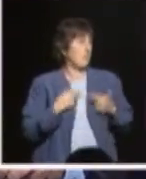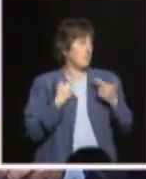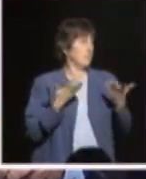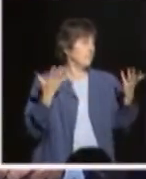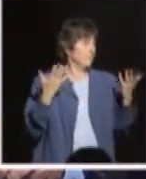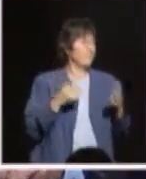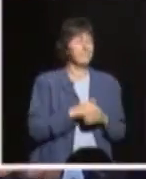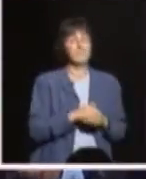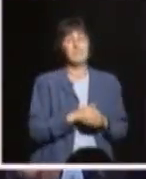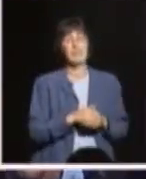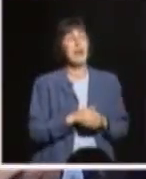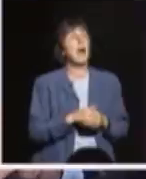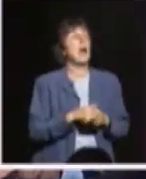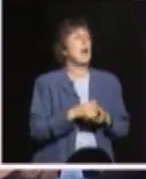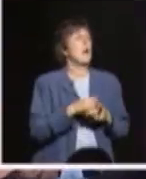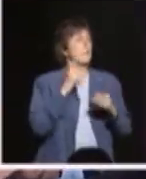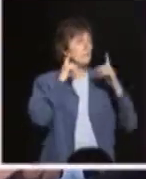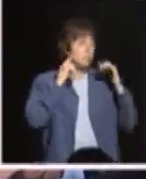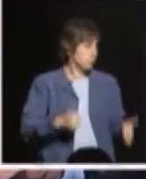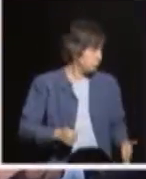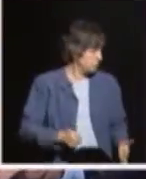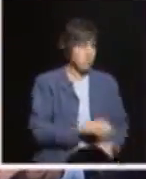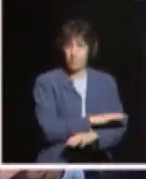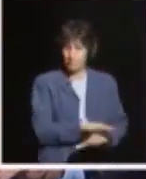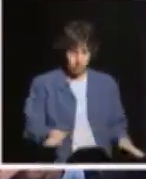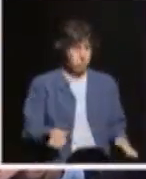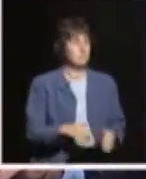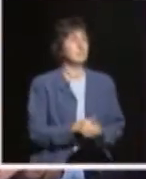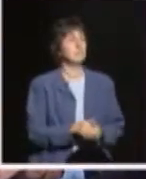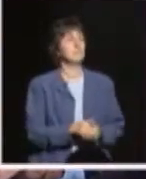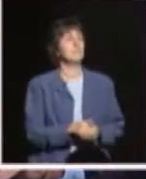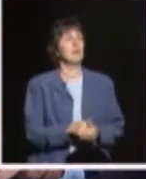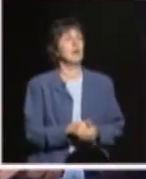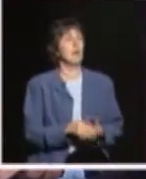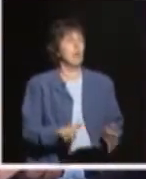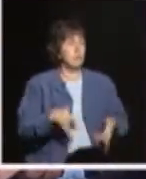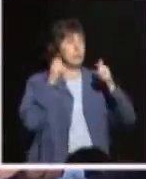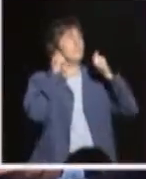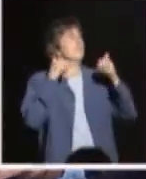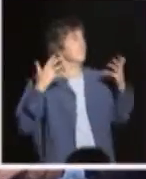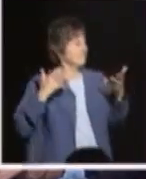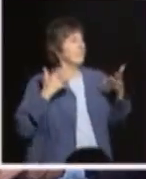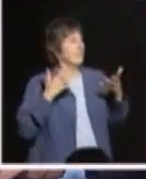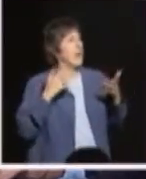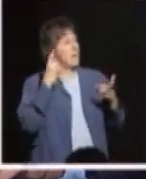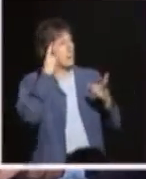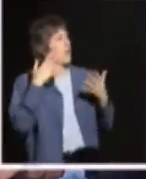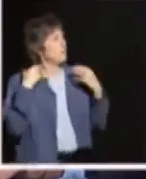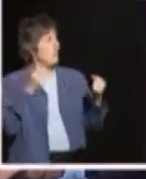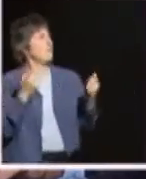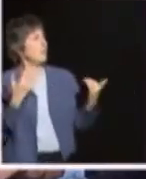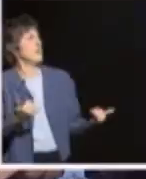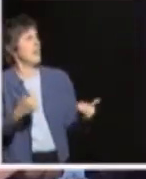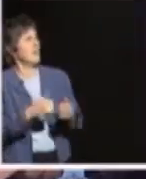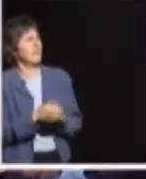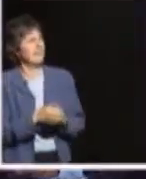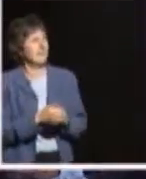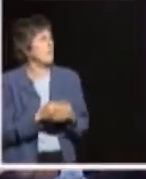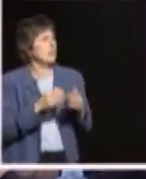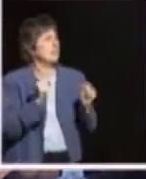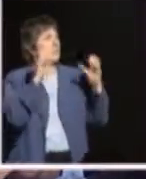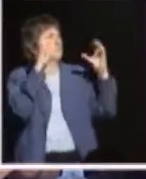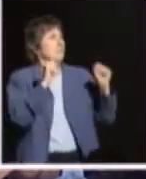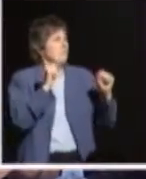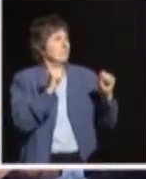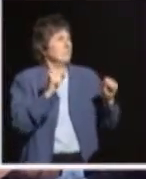6 months. It was almost a miraculous, in fact, I consider it to be recovery. I cannot sit here today and tell you that I understand all